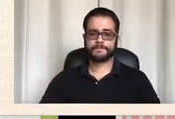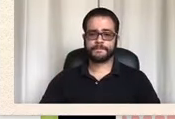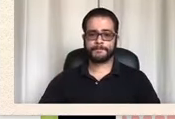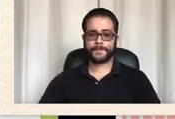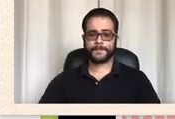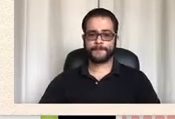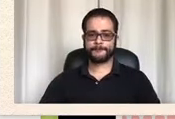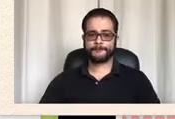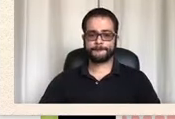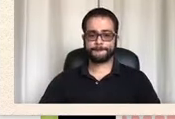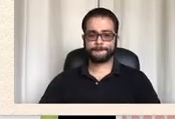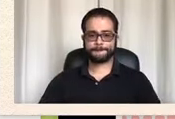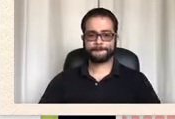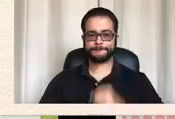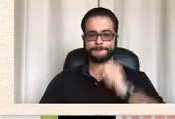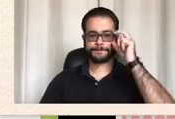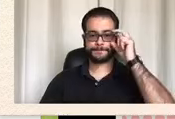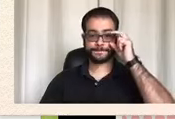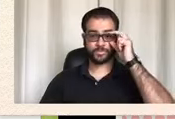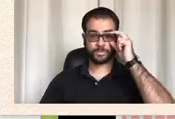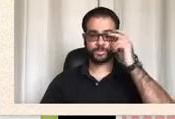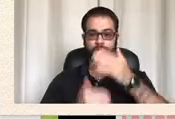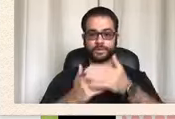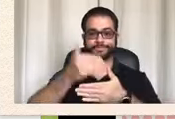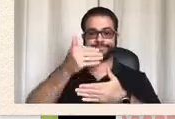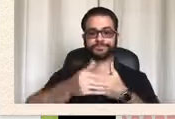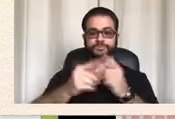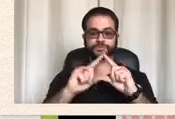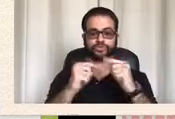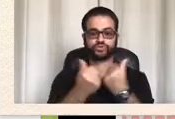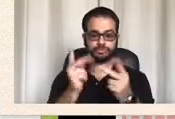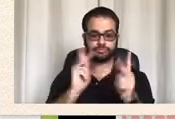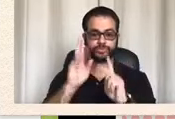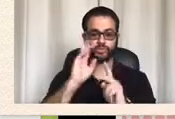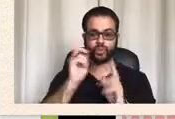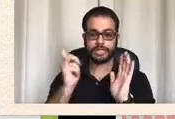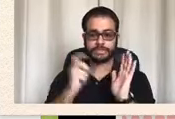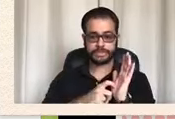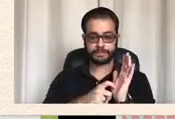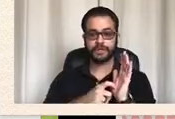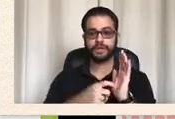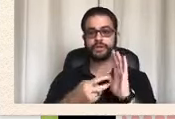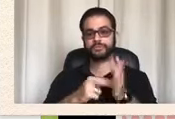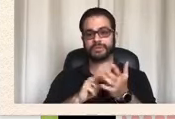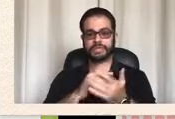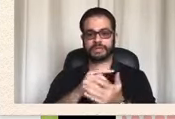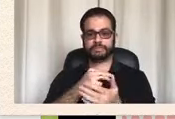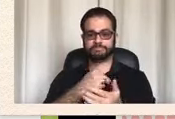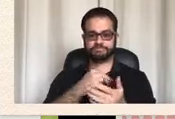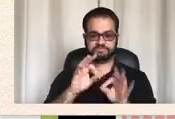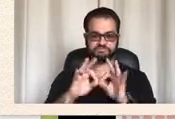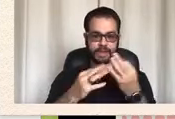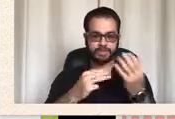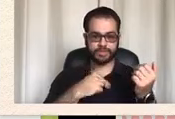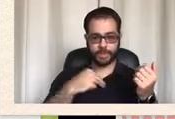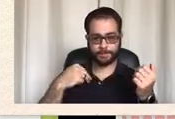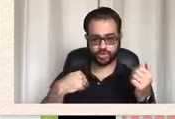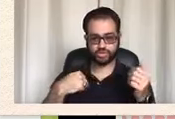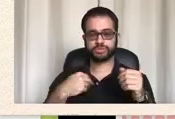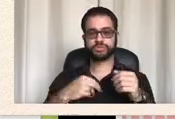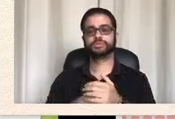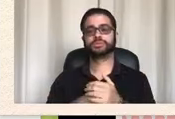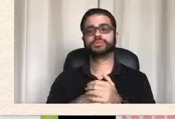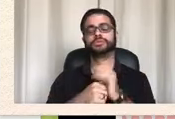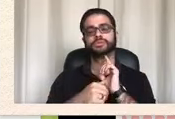So the next group of people that you're going to identify are family members. These are family members